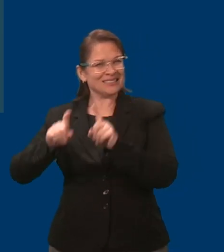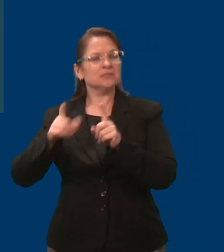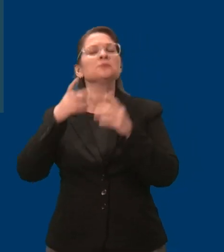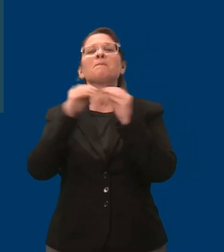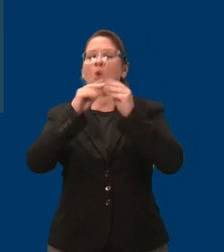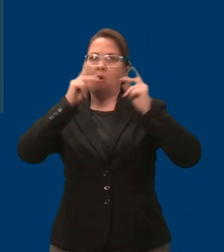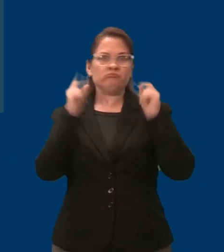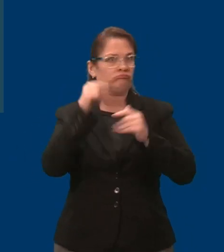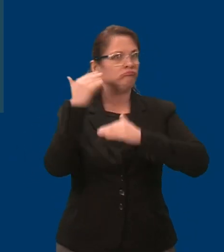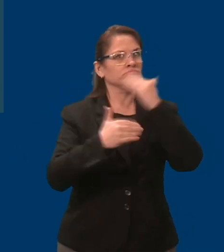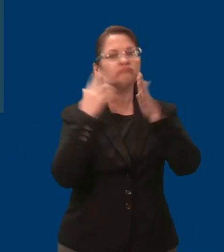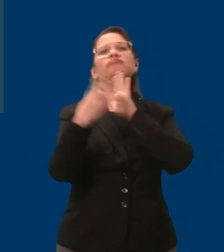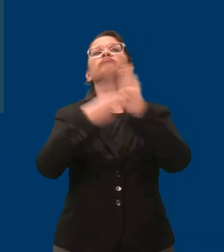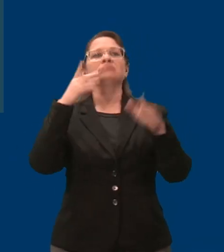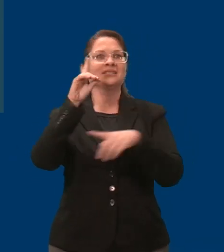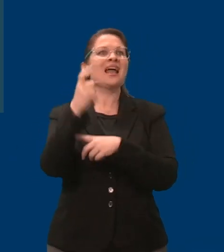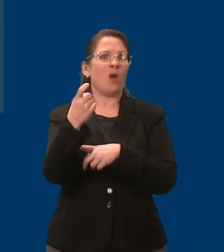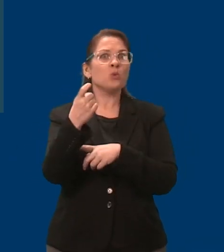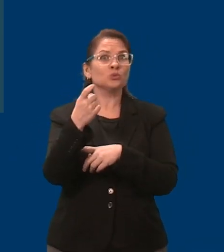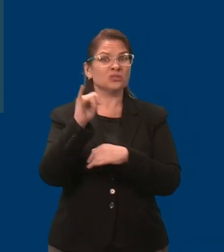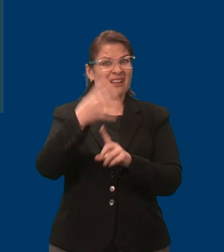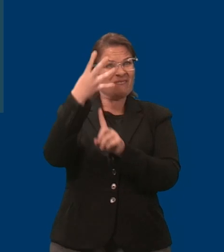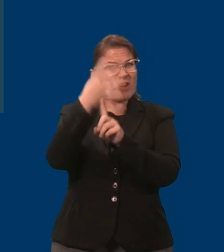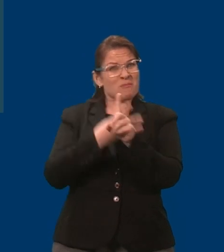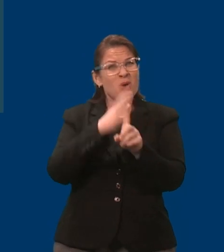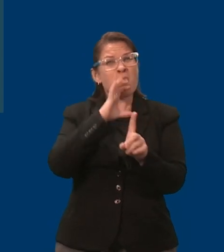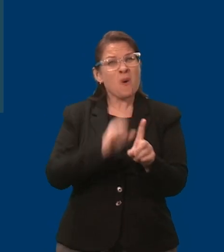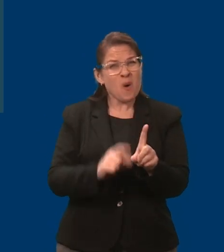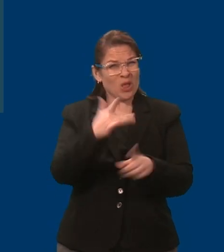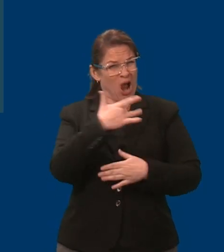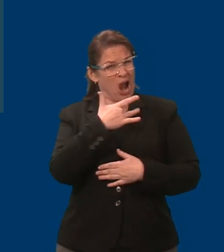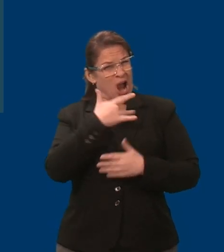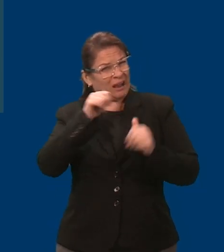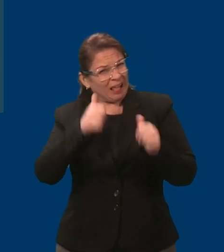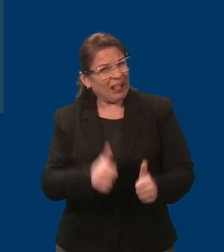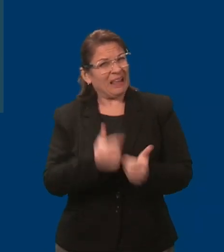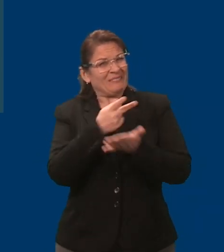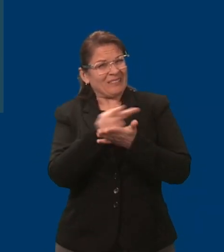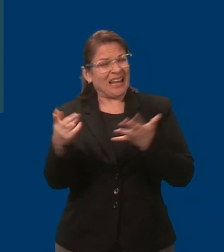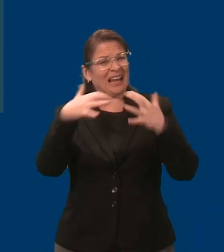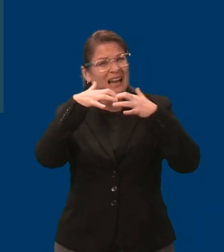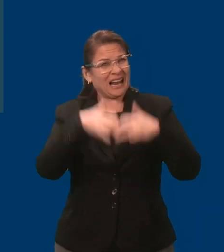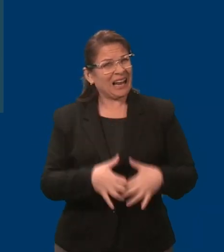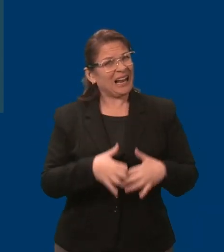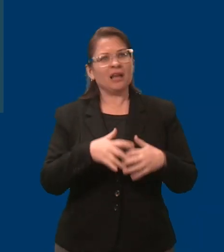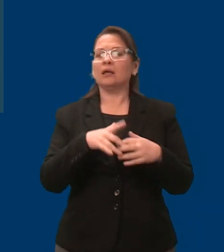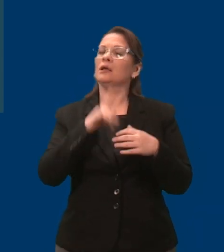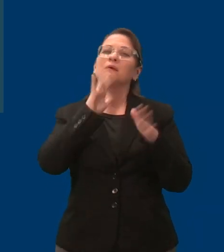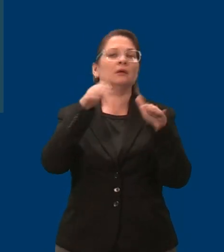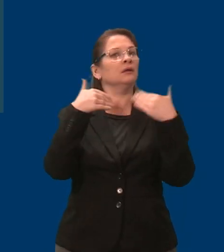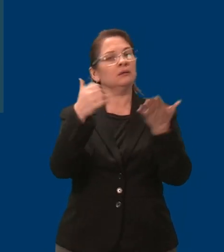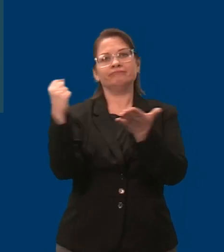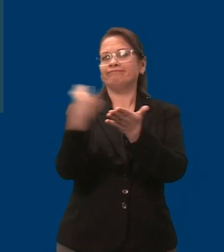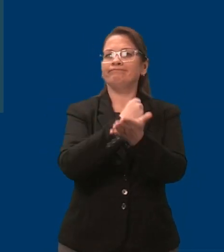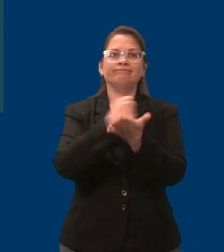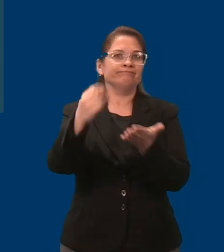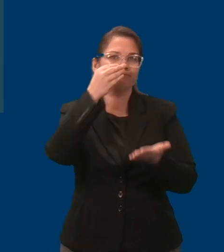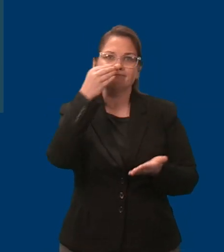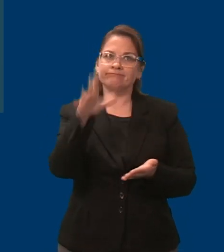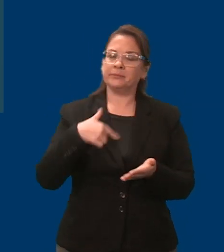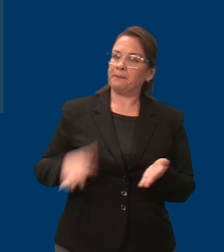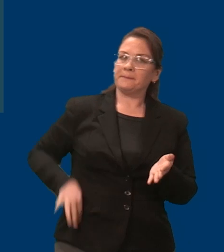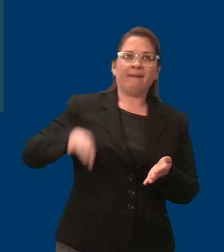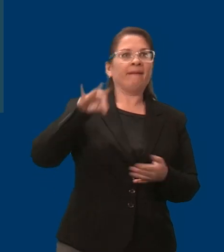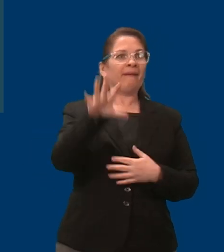4-month-old in heart failure. But that didn't matter, so another charge to the credit card. Leo was rushed into emergency surgery the first night in the